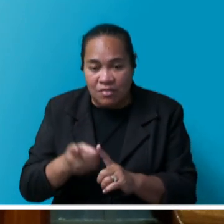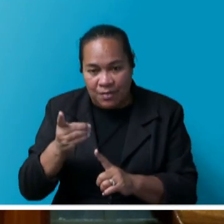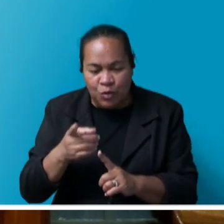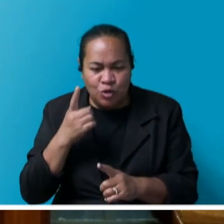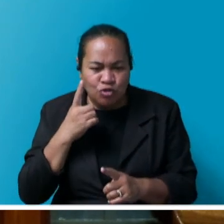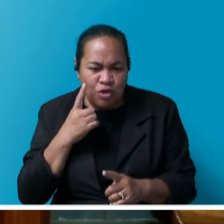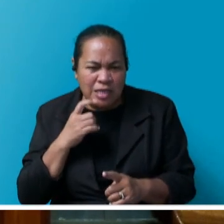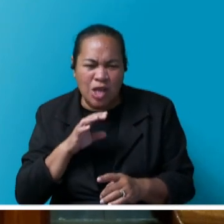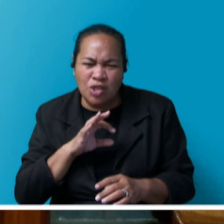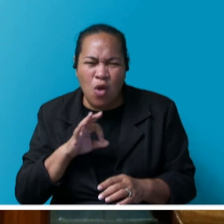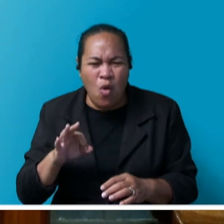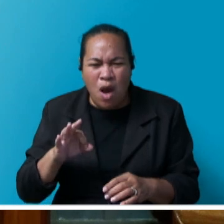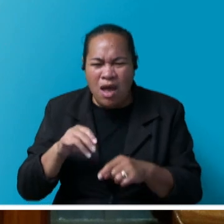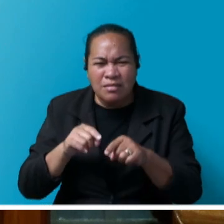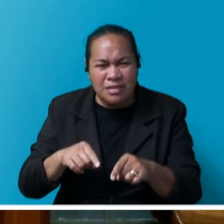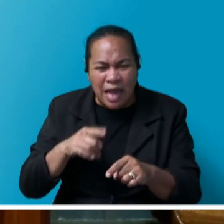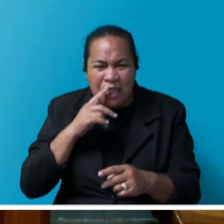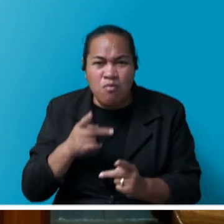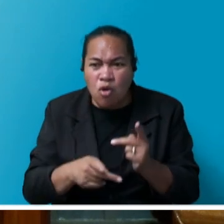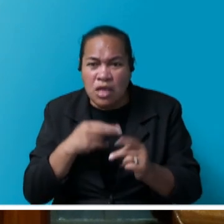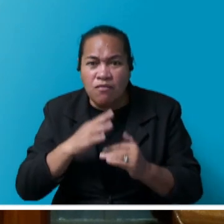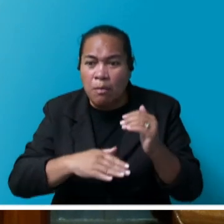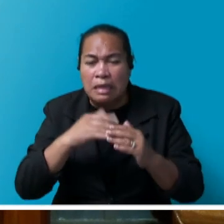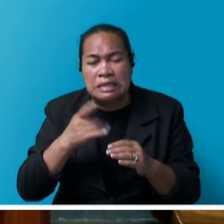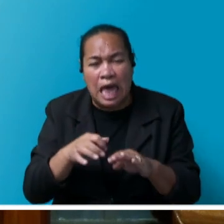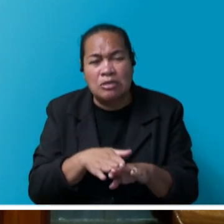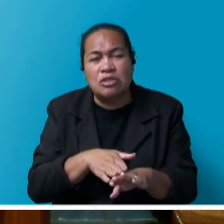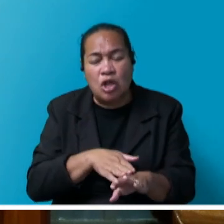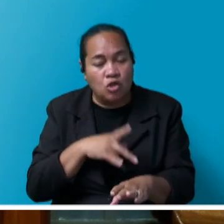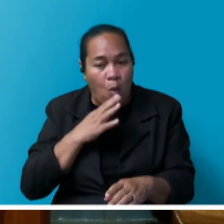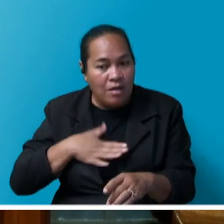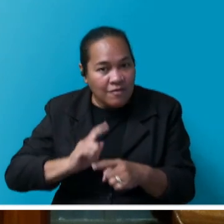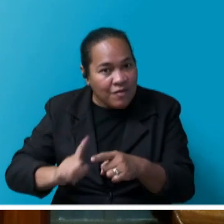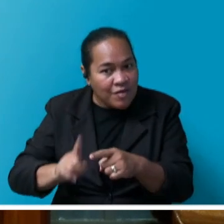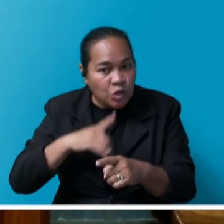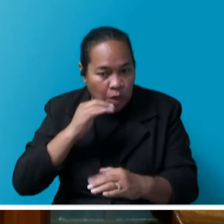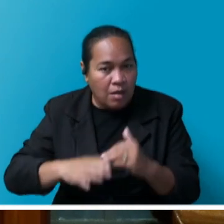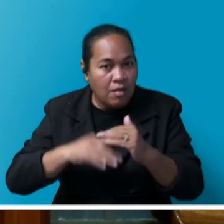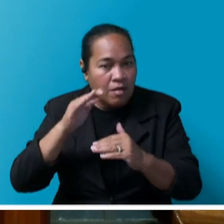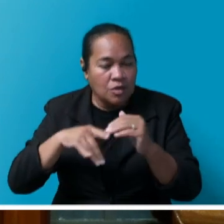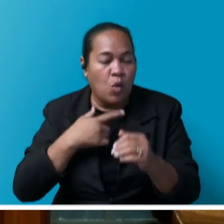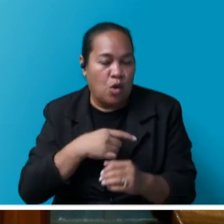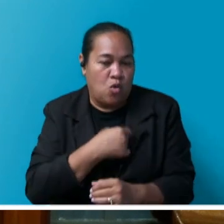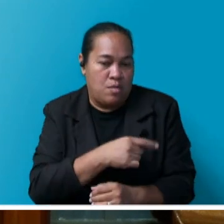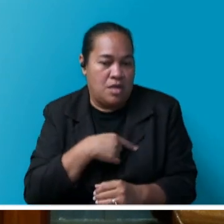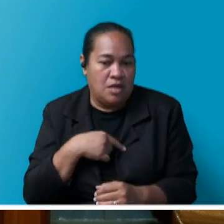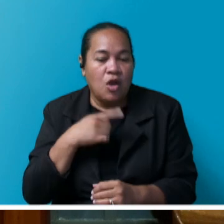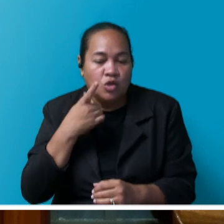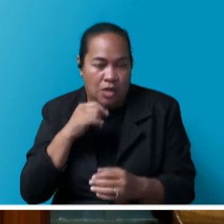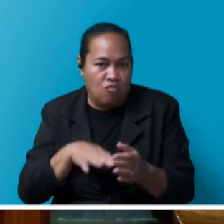to avoid unnecessary delays or investing more in support infrastructure, we are committed to creating an enabling environment for